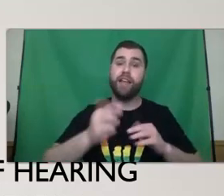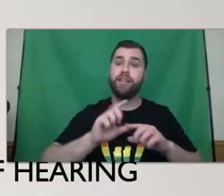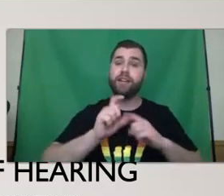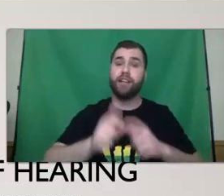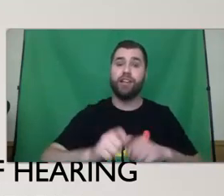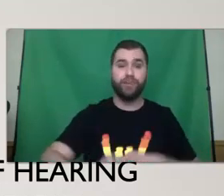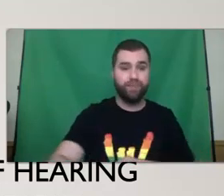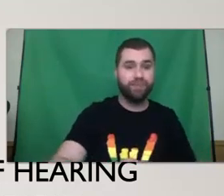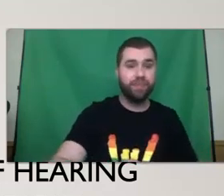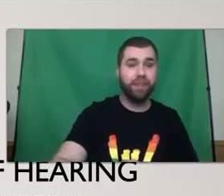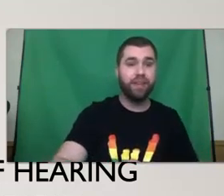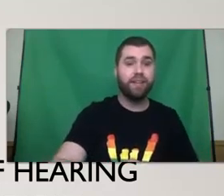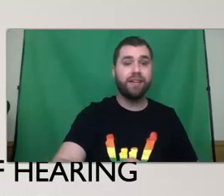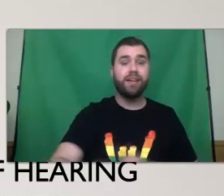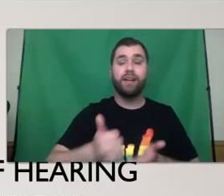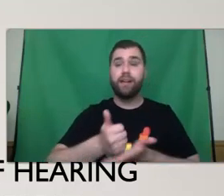you're ready, continue.